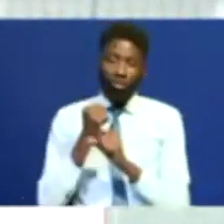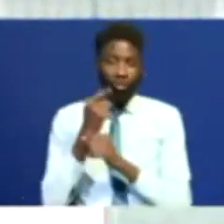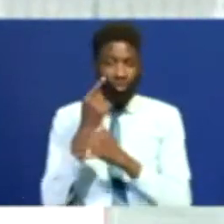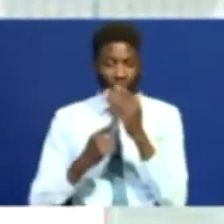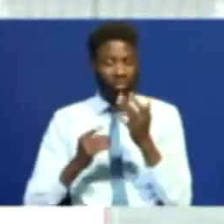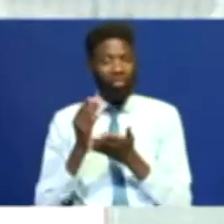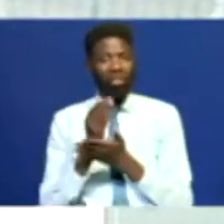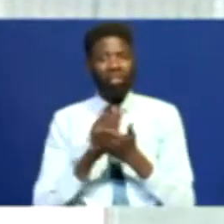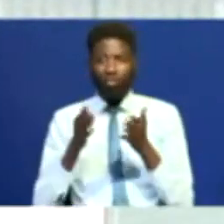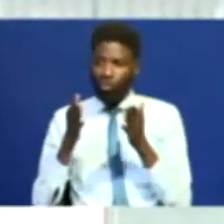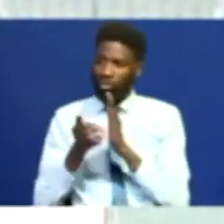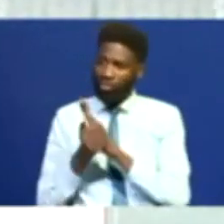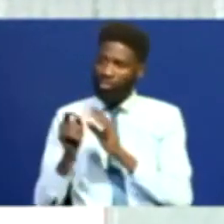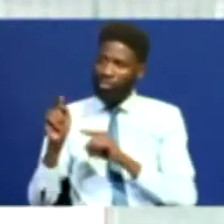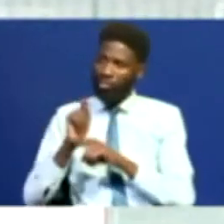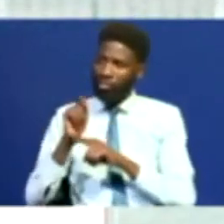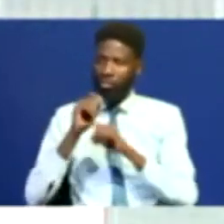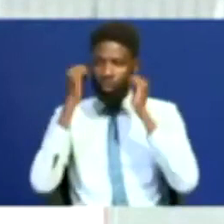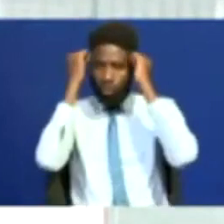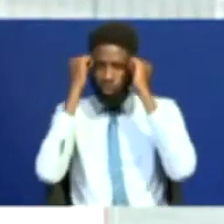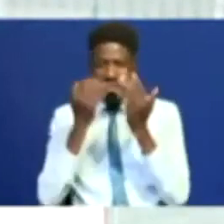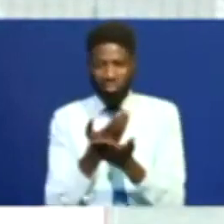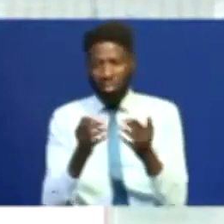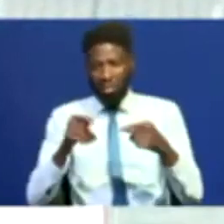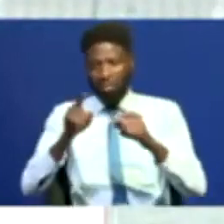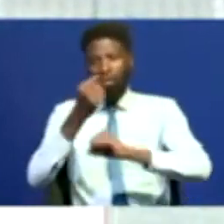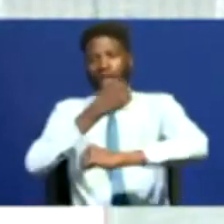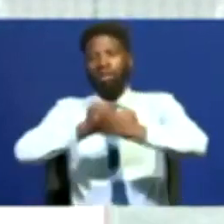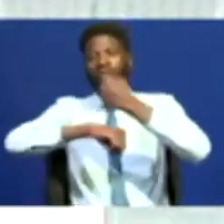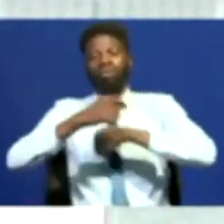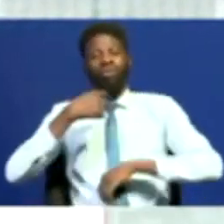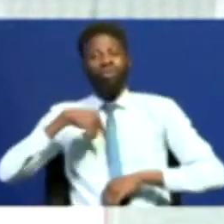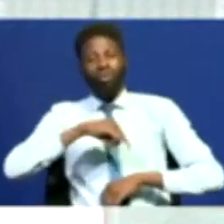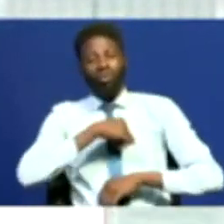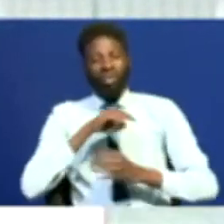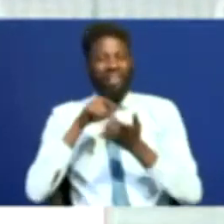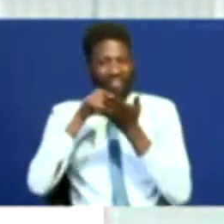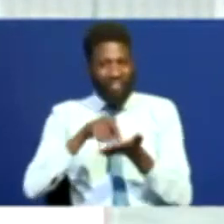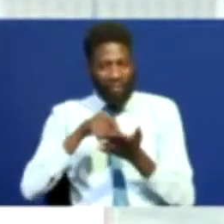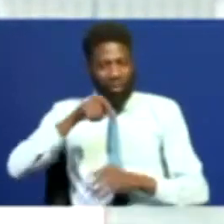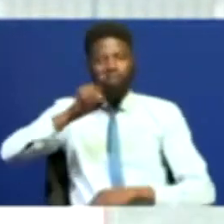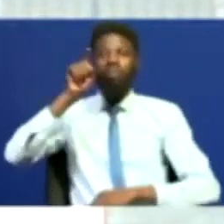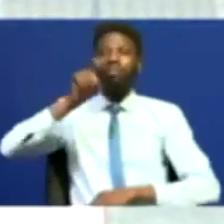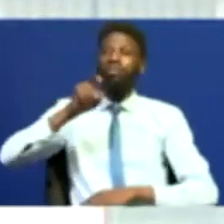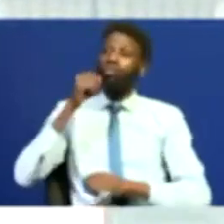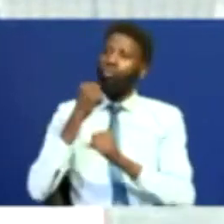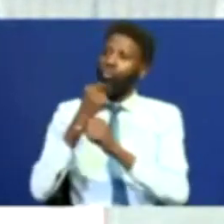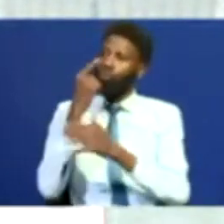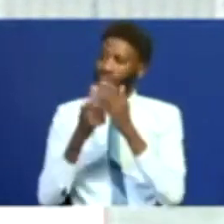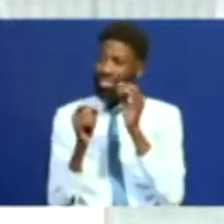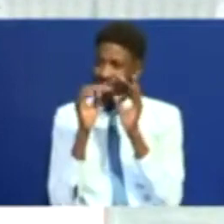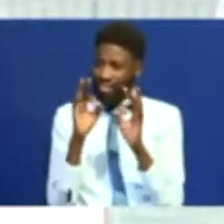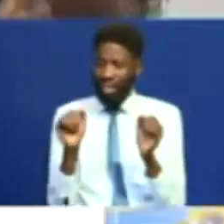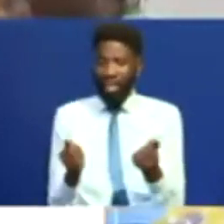been performed today by our students, where we emphasize on what you're supposed to do in case you find